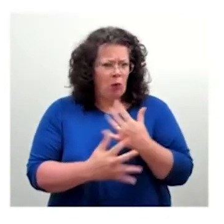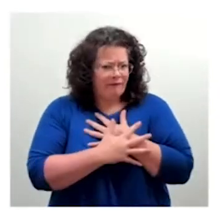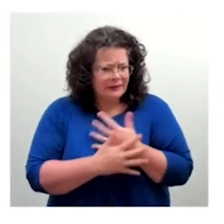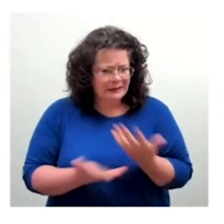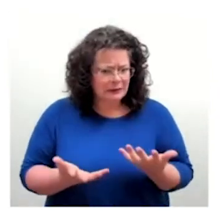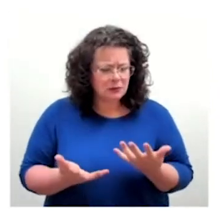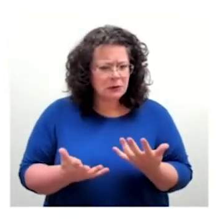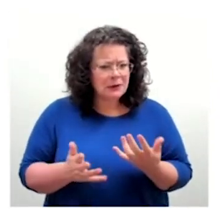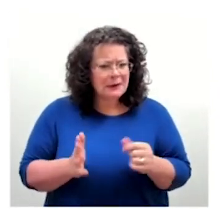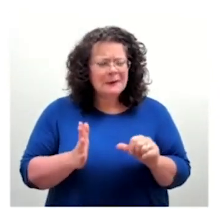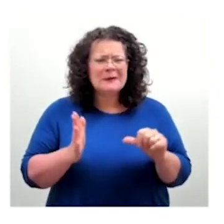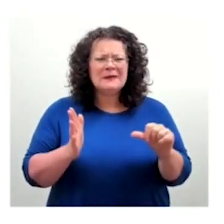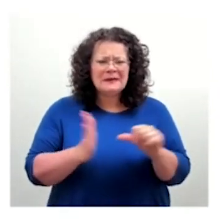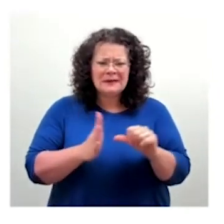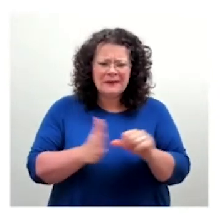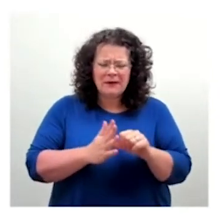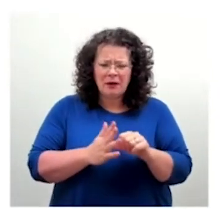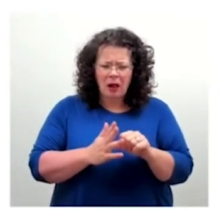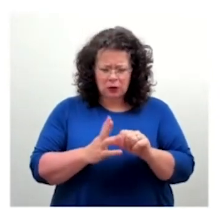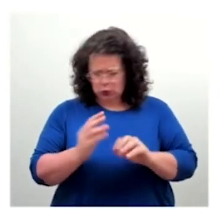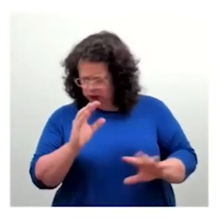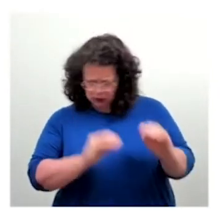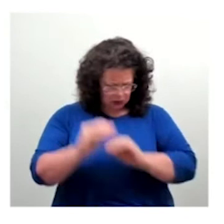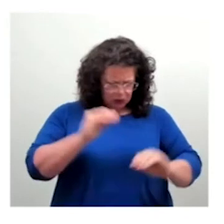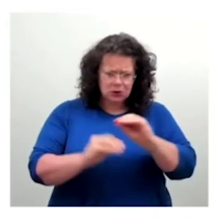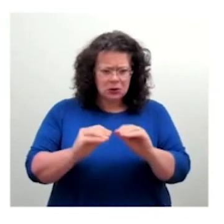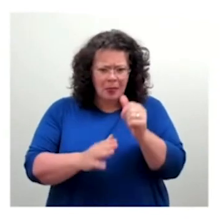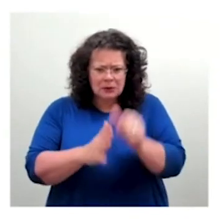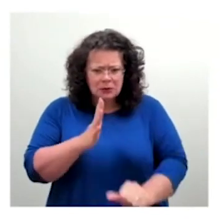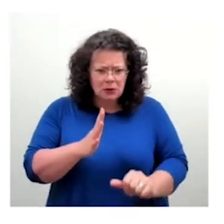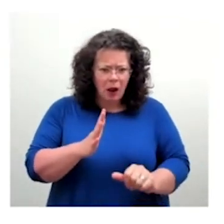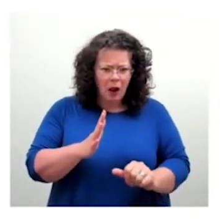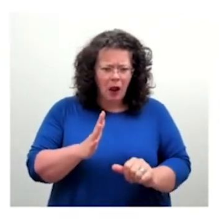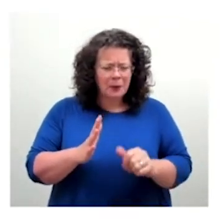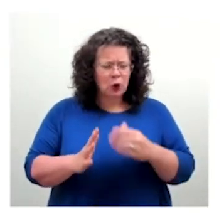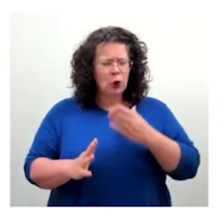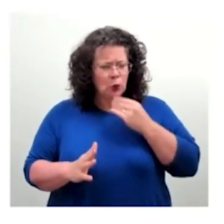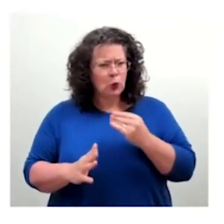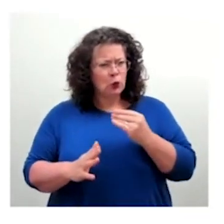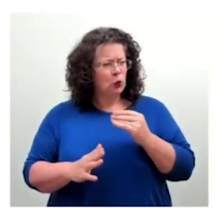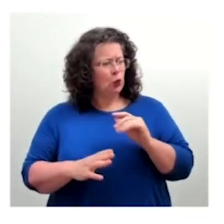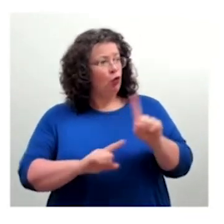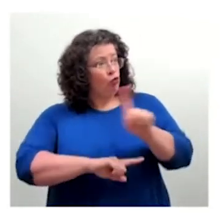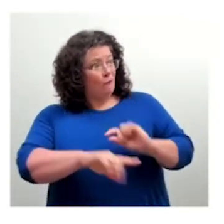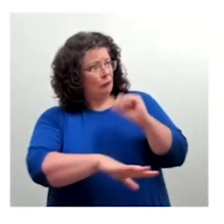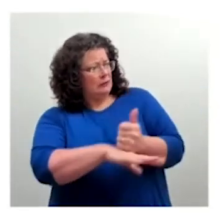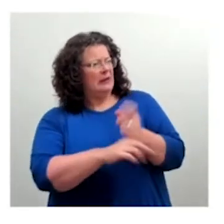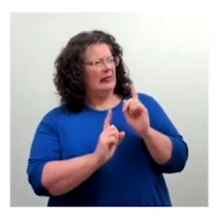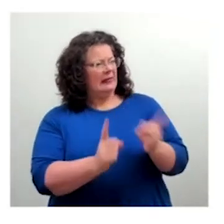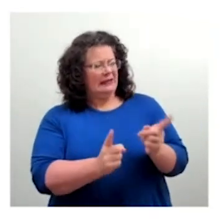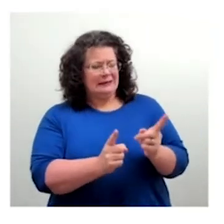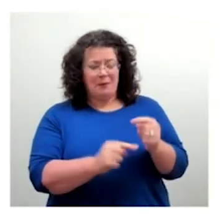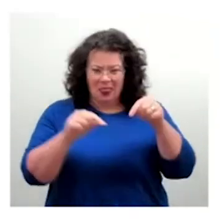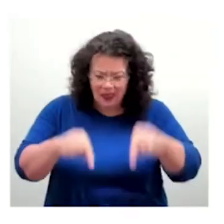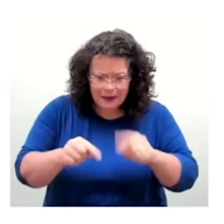certain format. But actually, we were just saying about the last session that I was in, having everybody almost join in with that session, not necessarily just